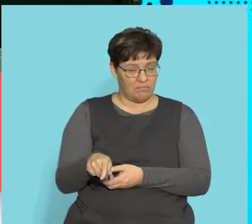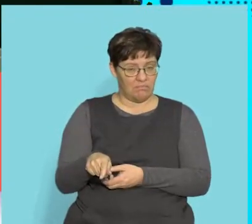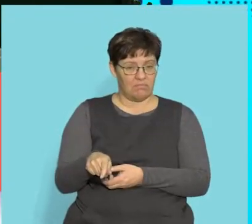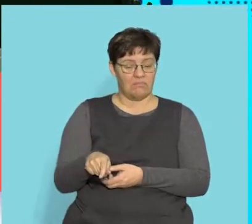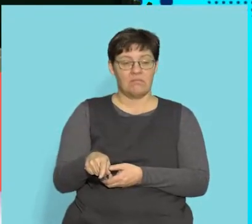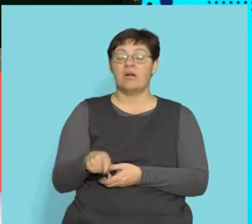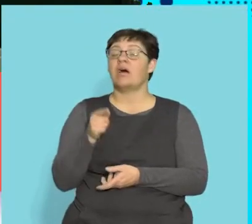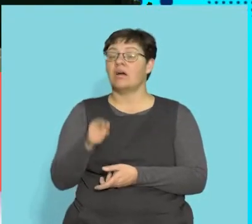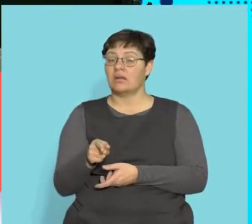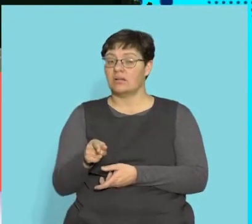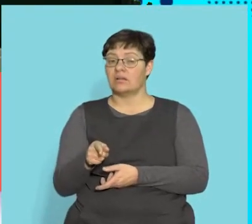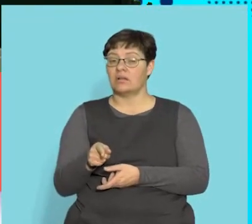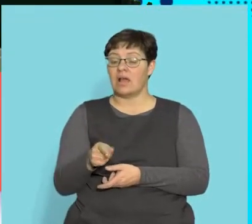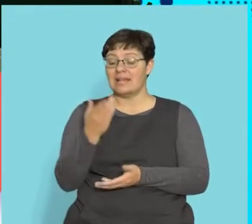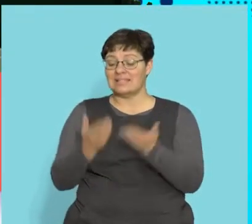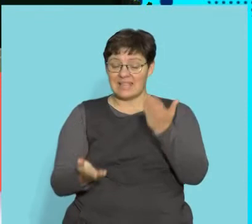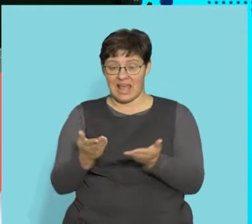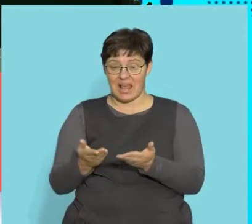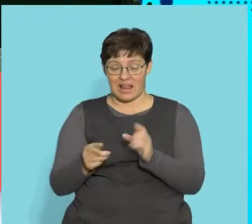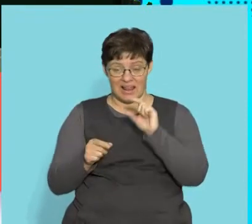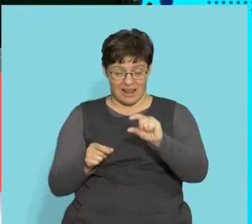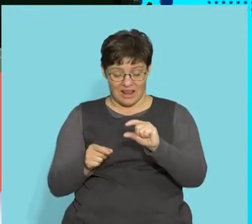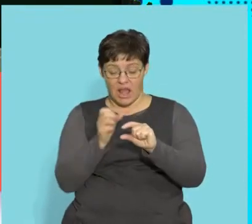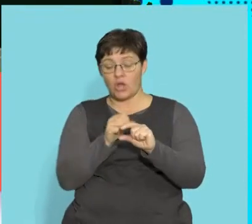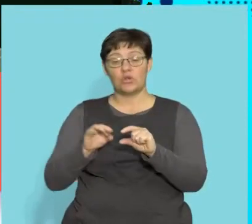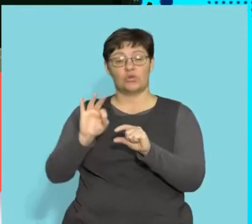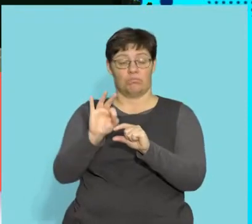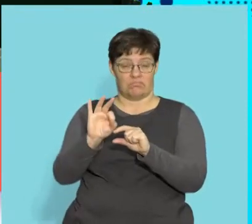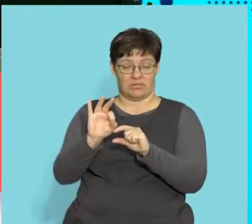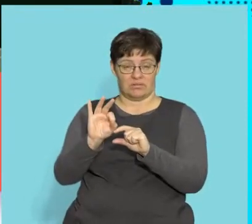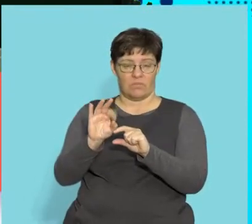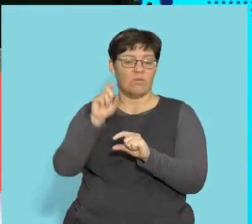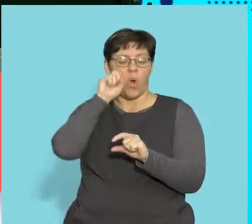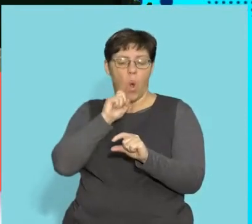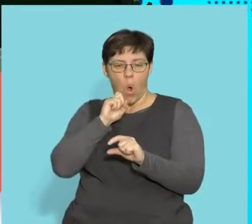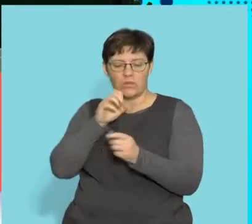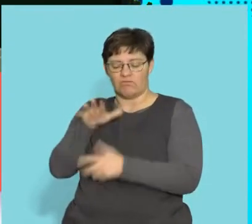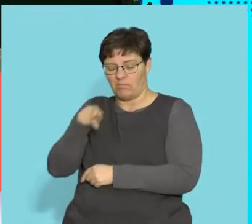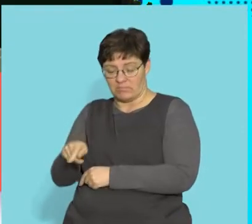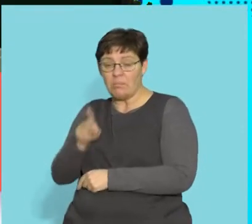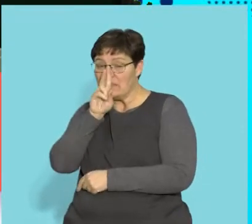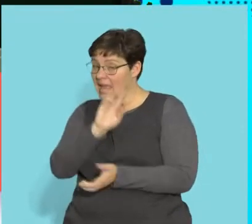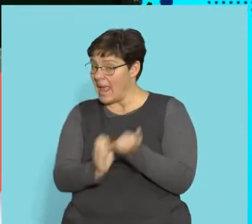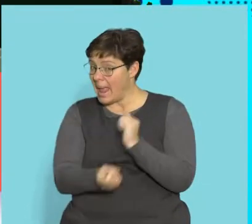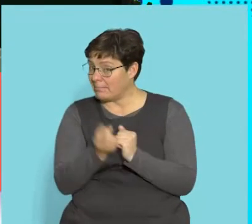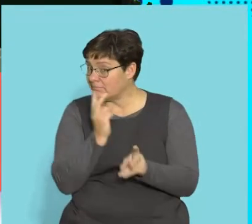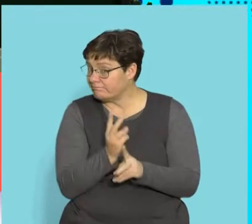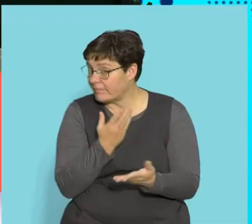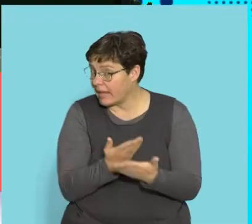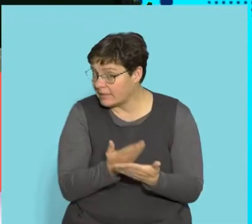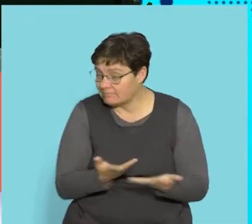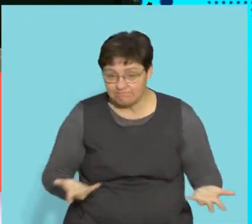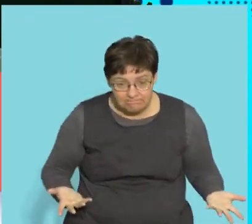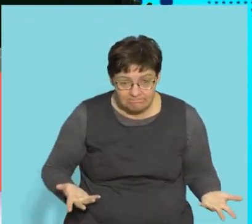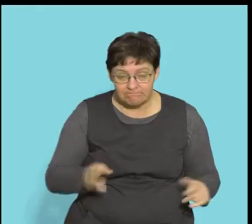was the scale factor cubed times the old volume. So I'm going to see if it happens again. Let's go